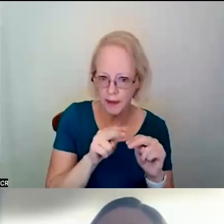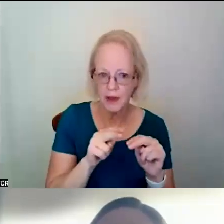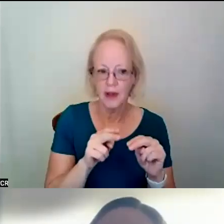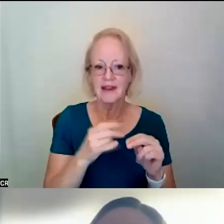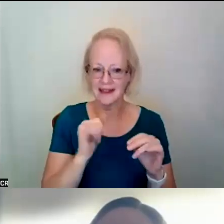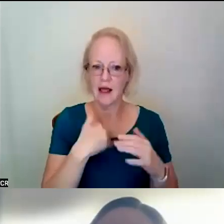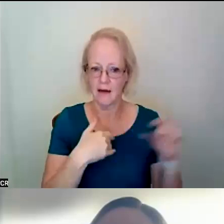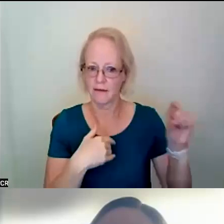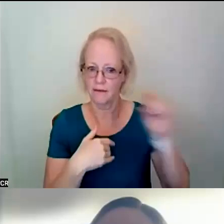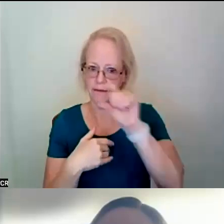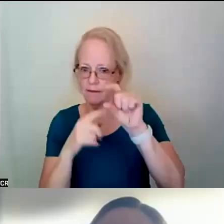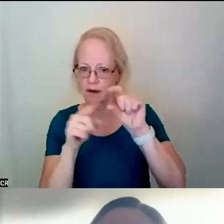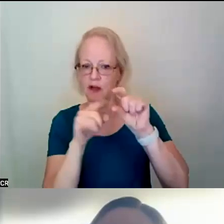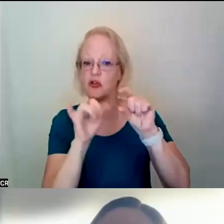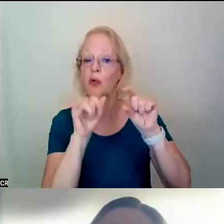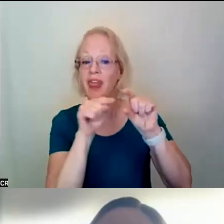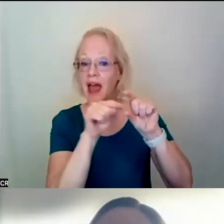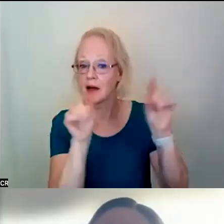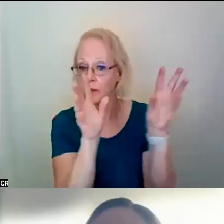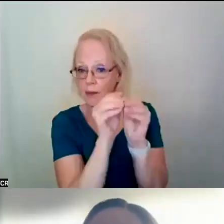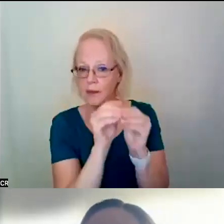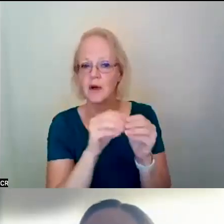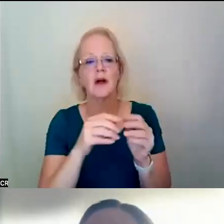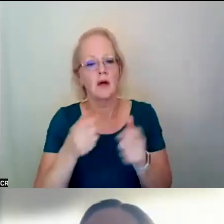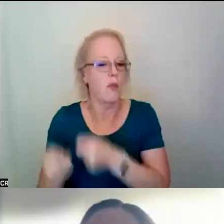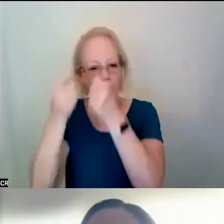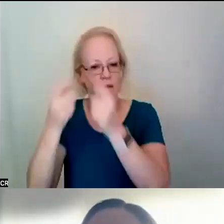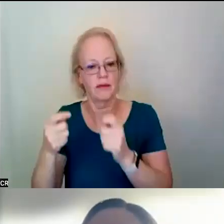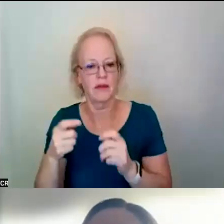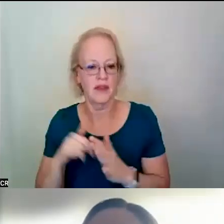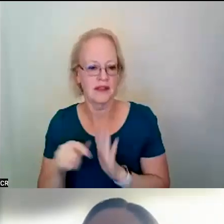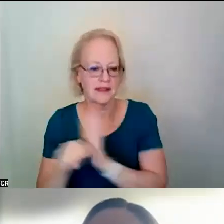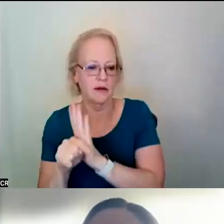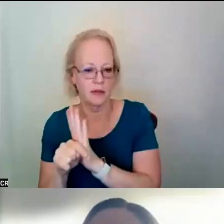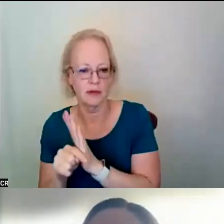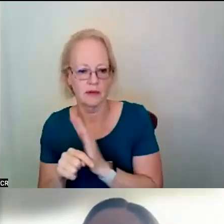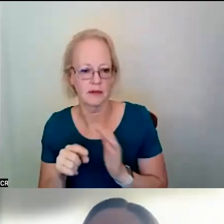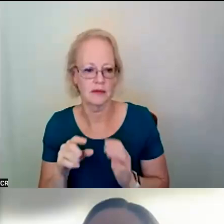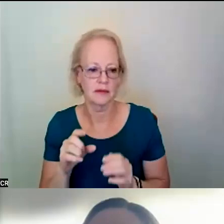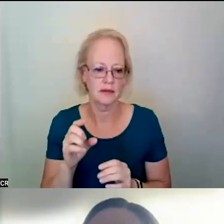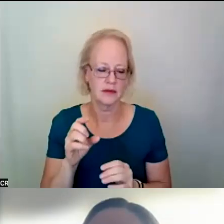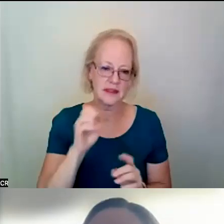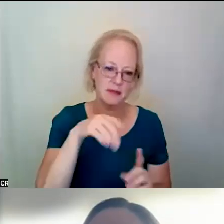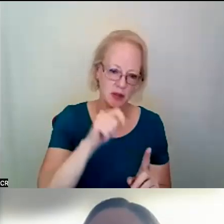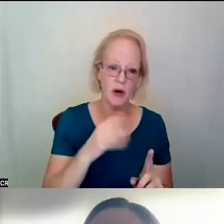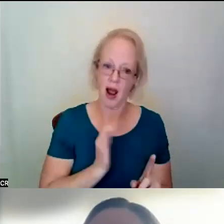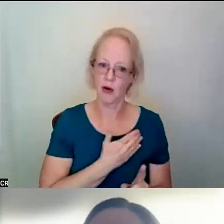the low returns, the terrible returns that occurred we actually go September over September. So